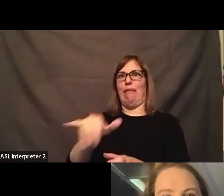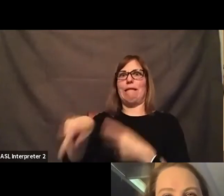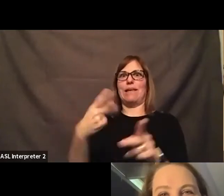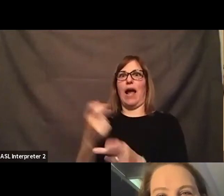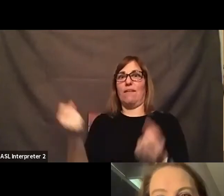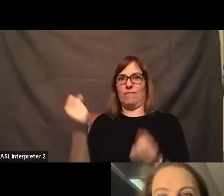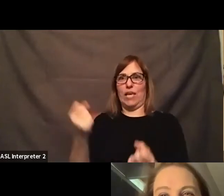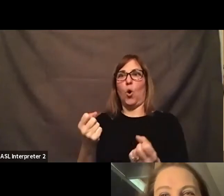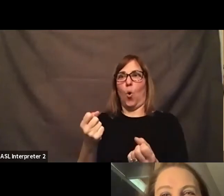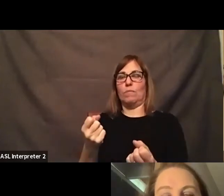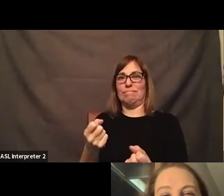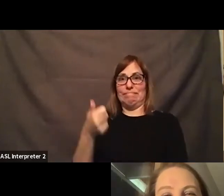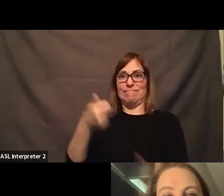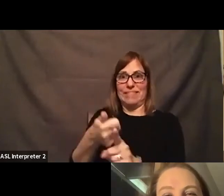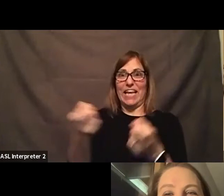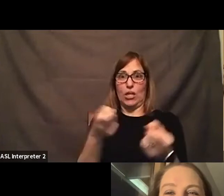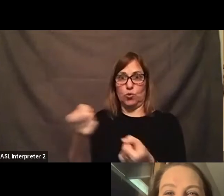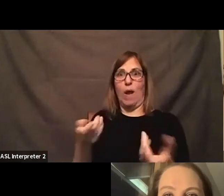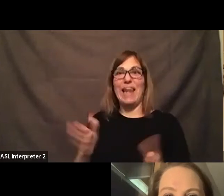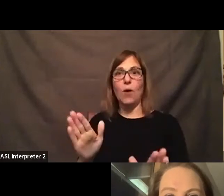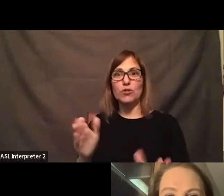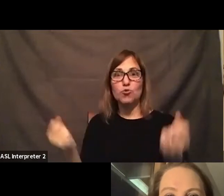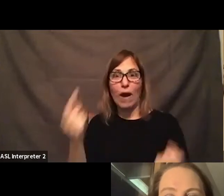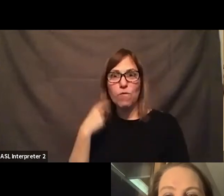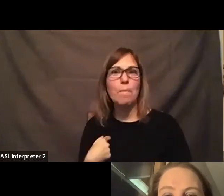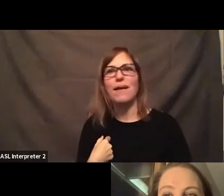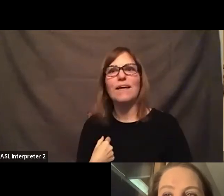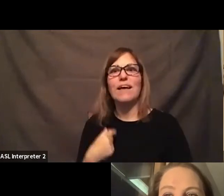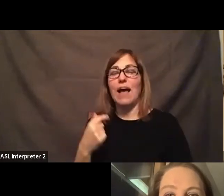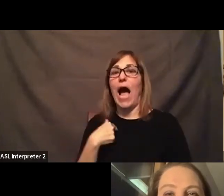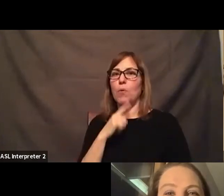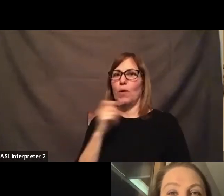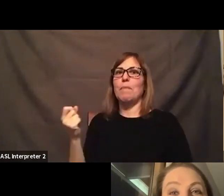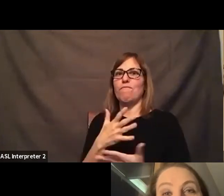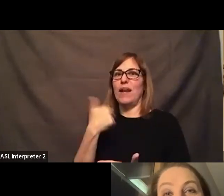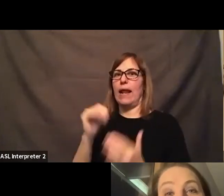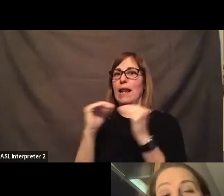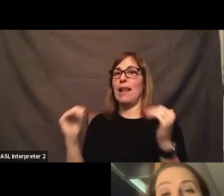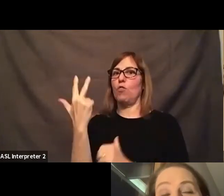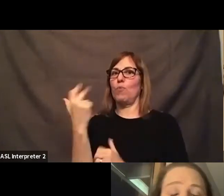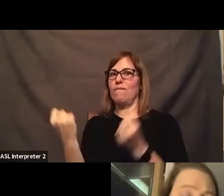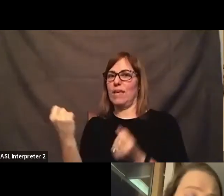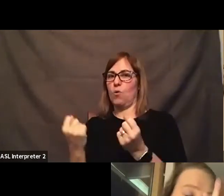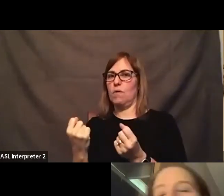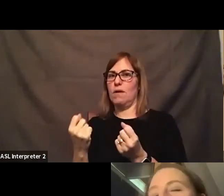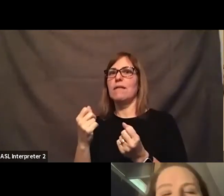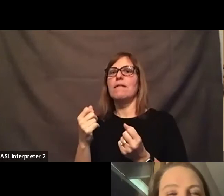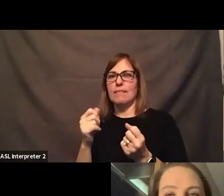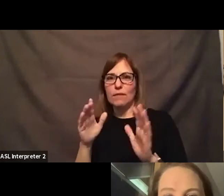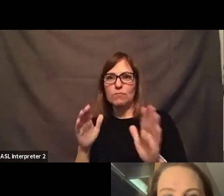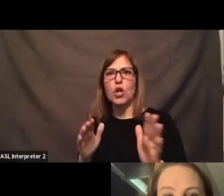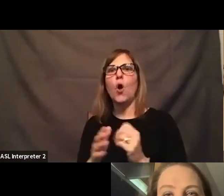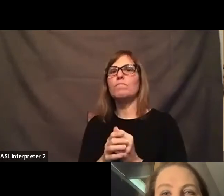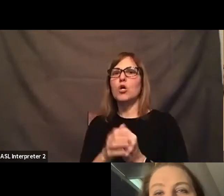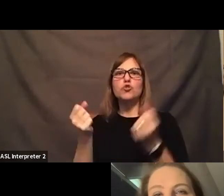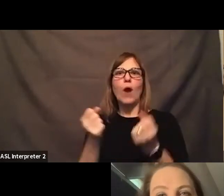allow it to drive me. I would be very afraid of any level 3 vehicle on the road. So driver assist technologies, yes, a wonderful